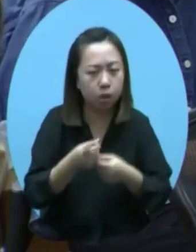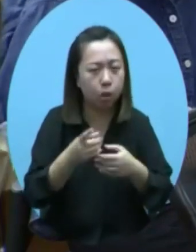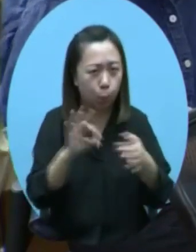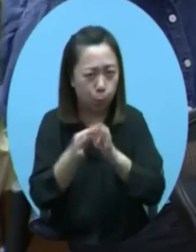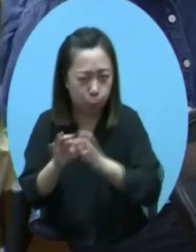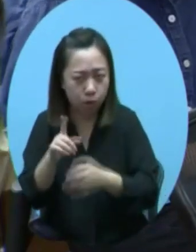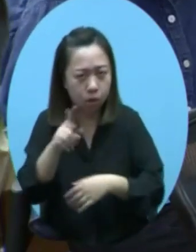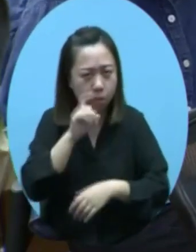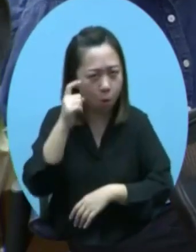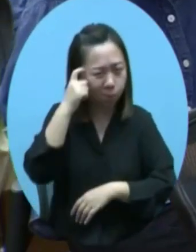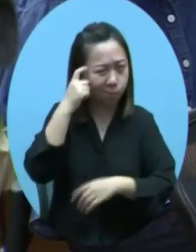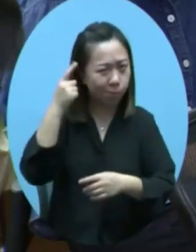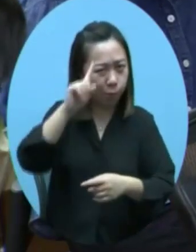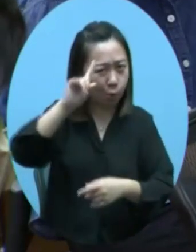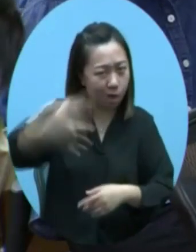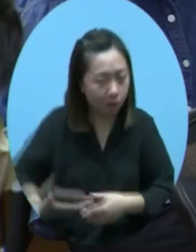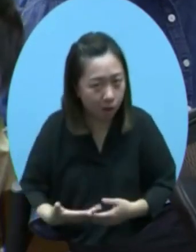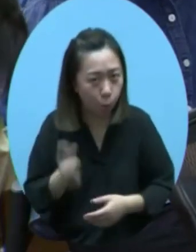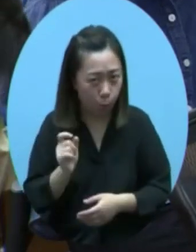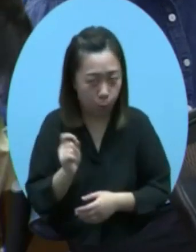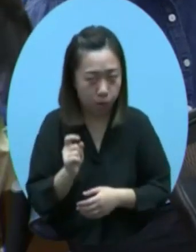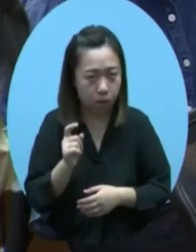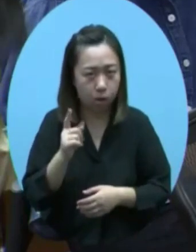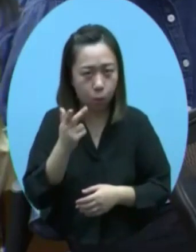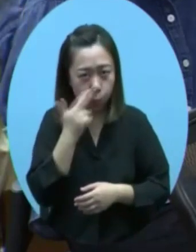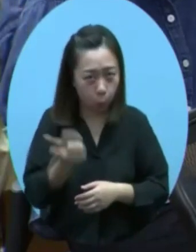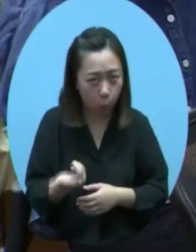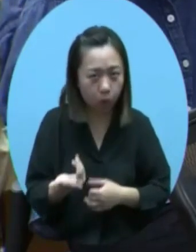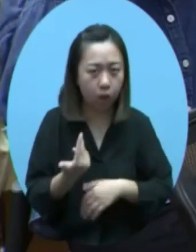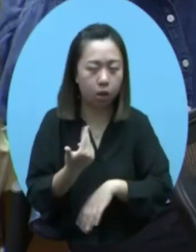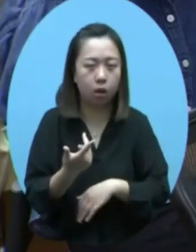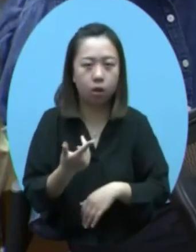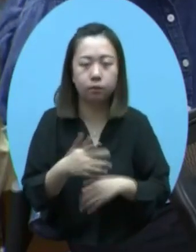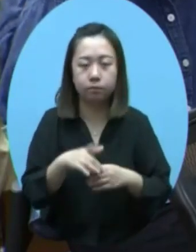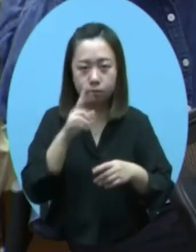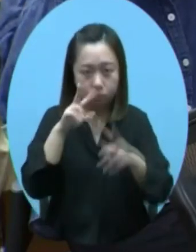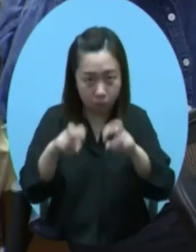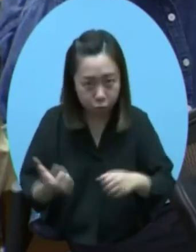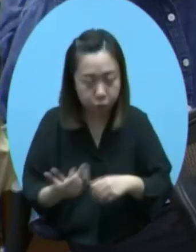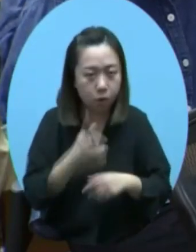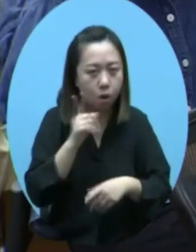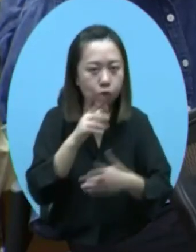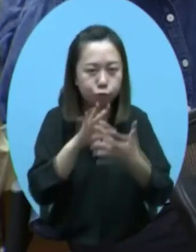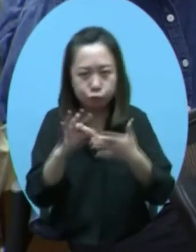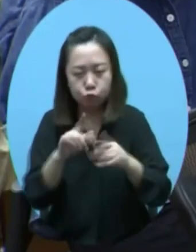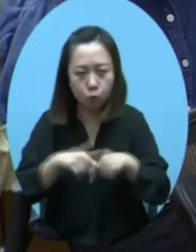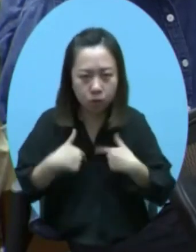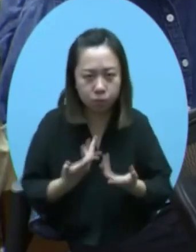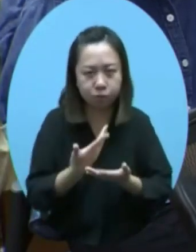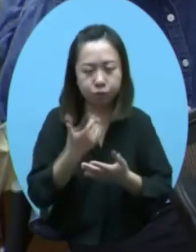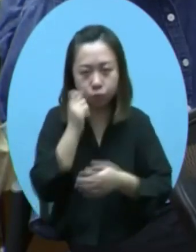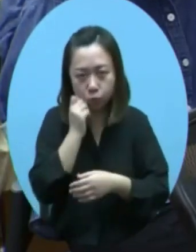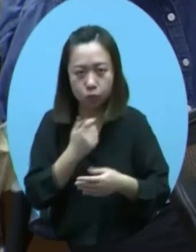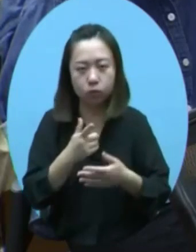the source and the transmission chain, do you have any idea? And there are some residential homes